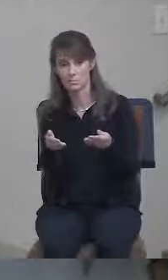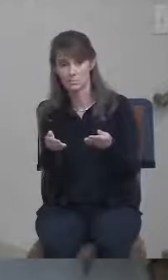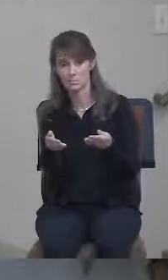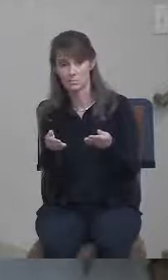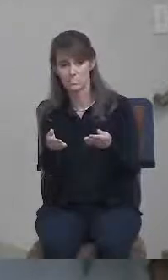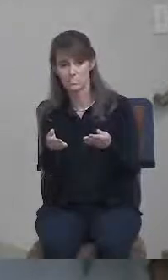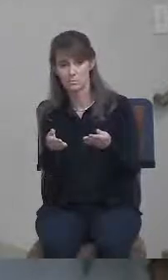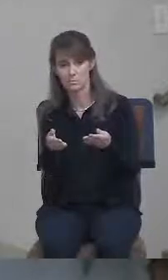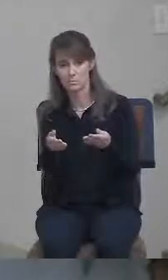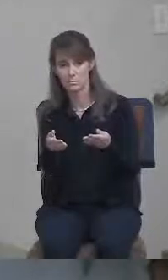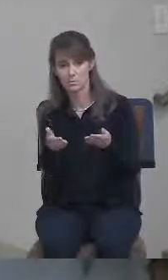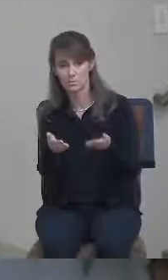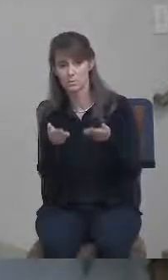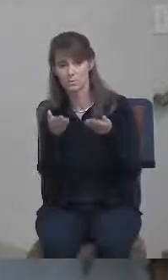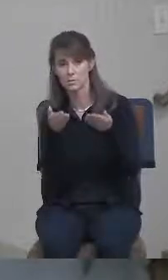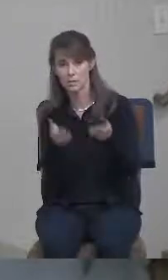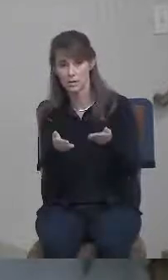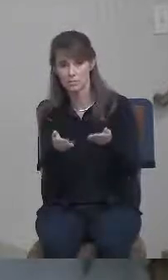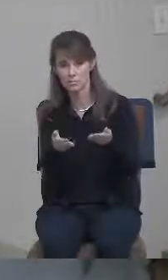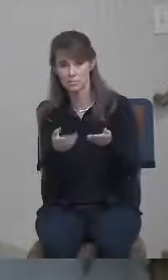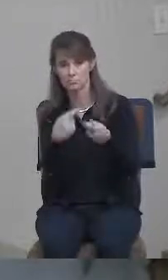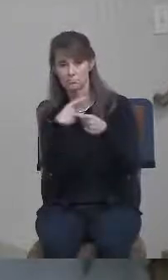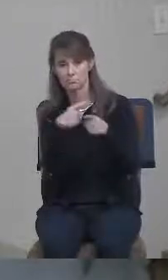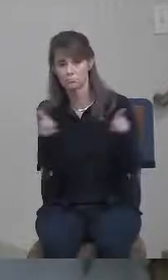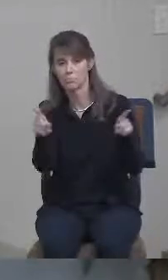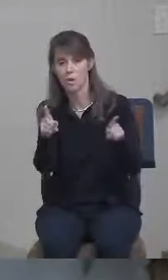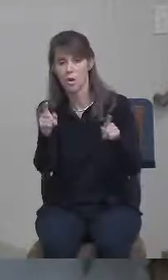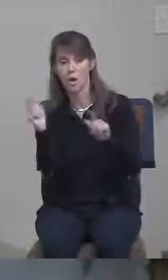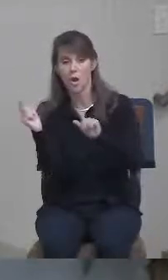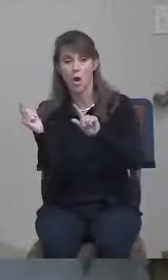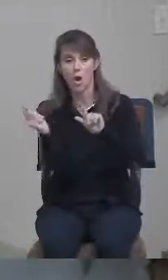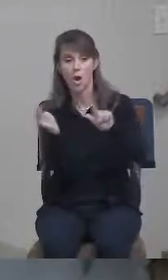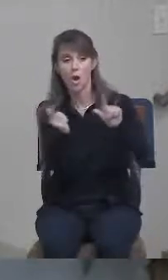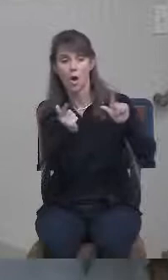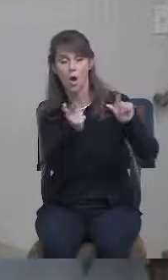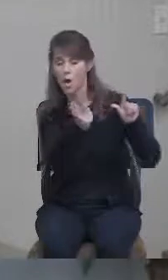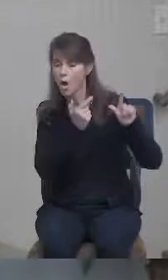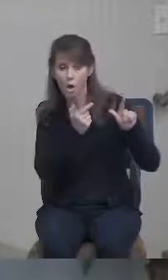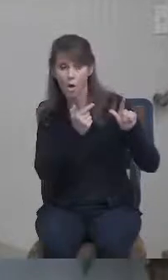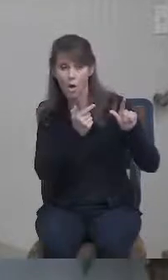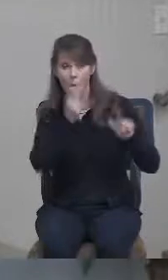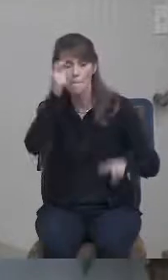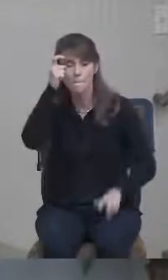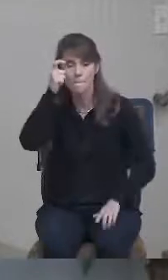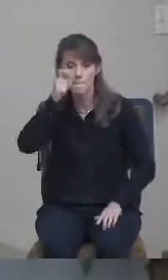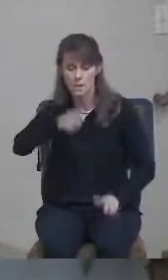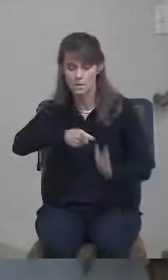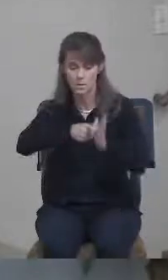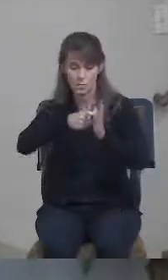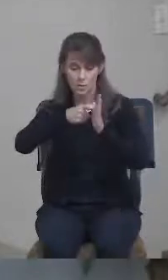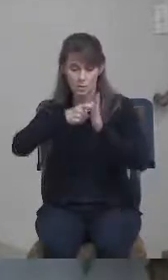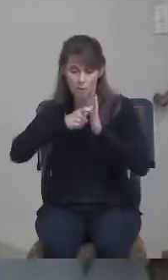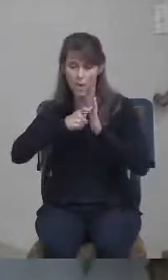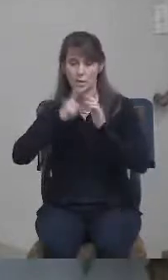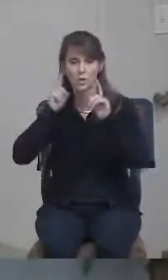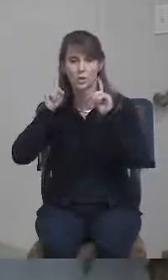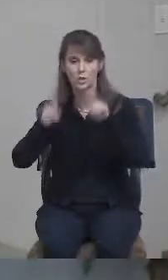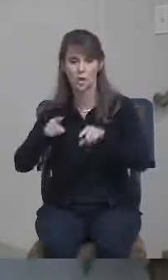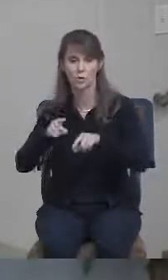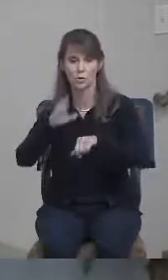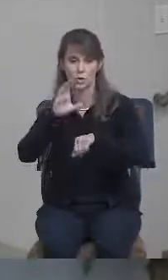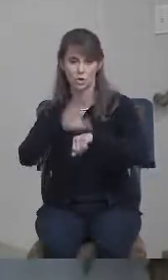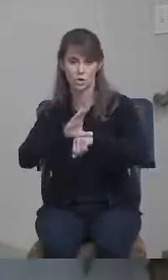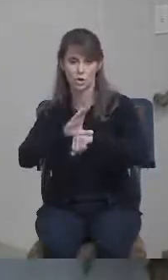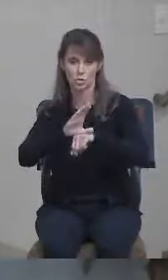attend divine services on Sunday. That was, everyone was to attend services. Whoever missed